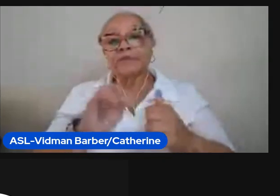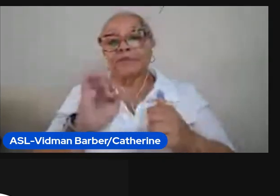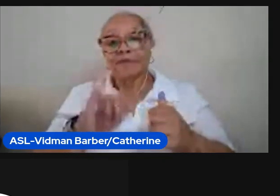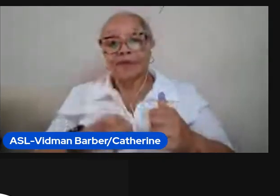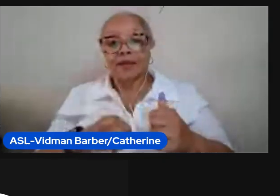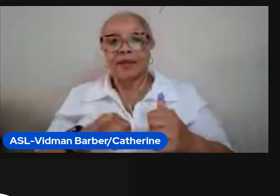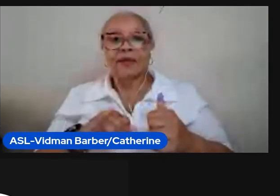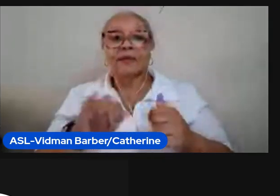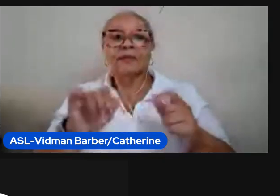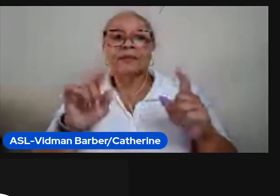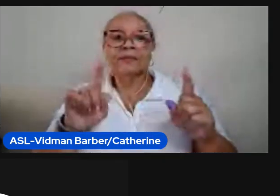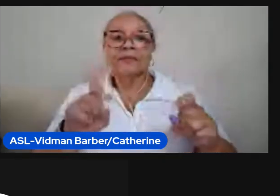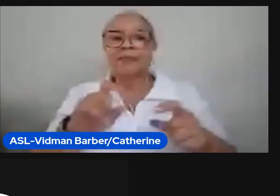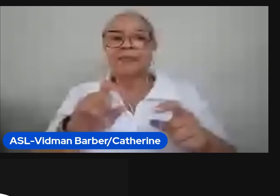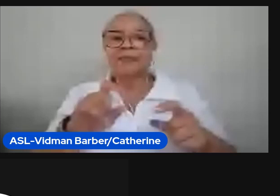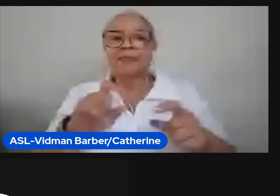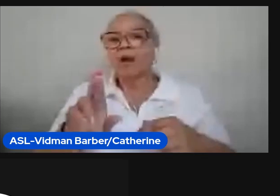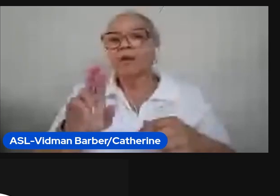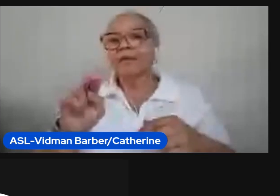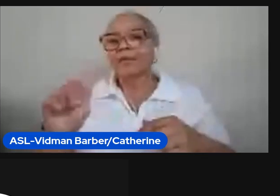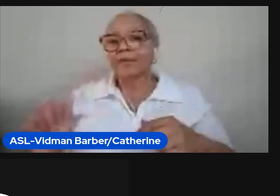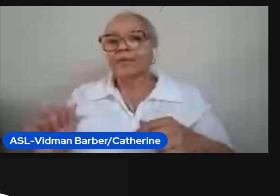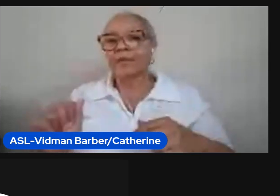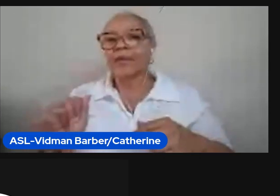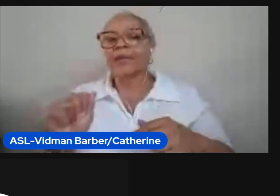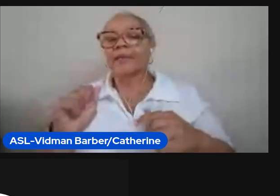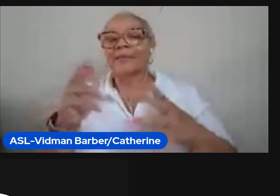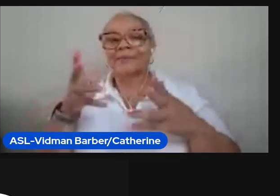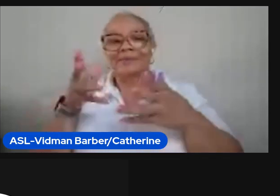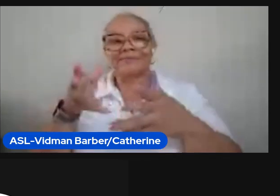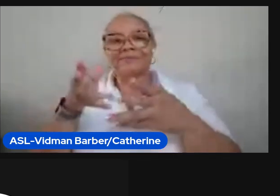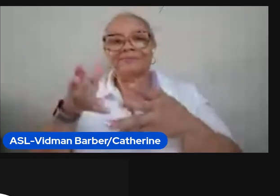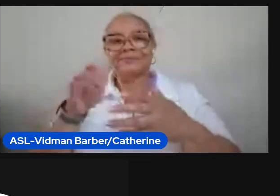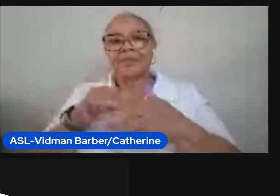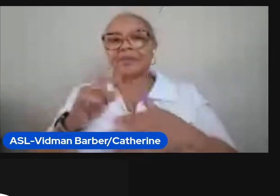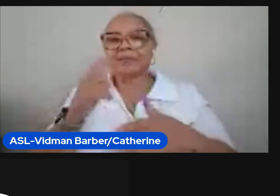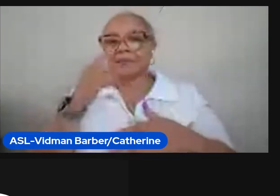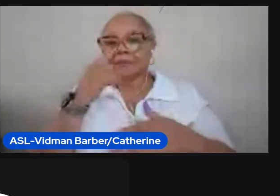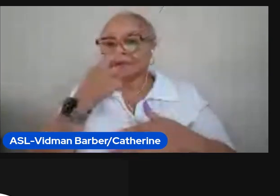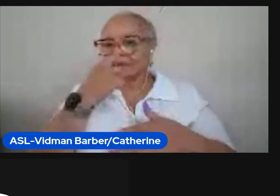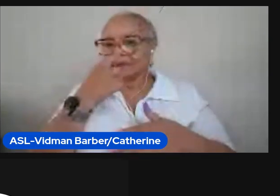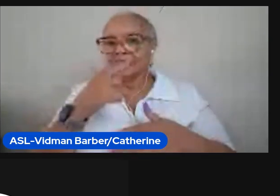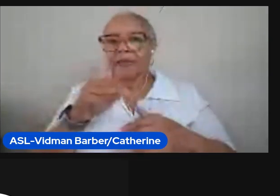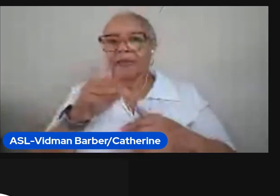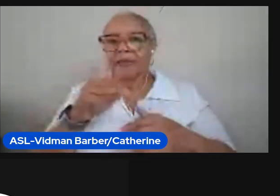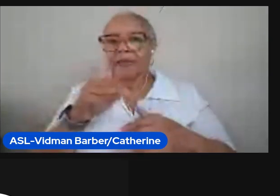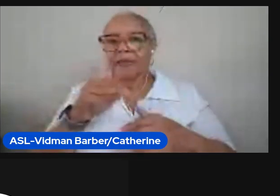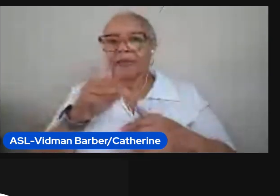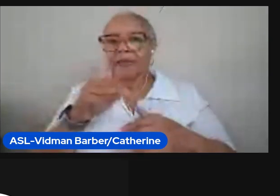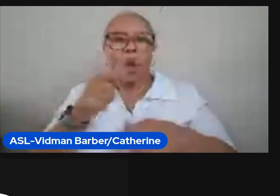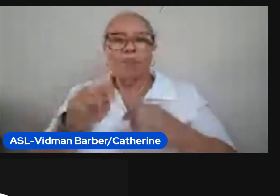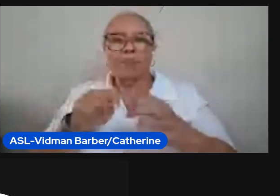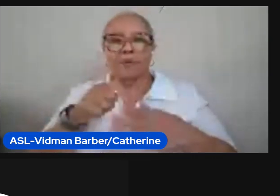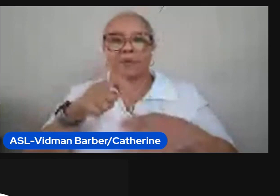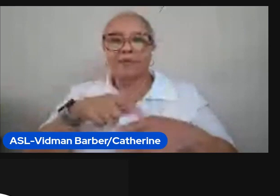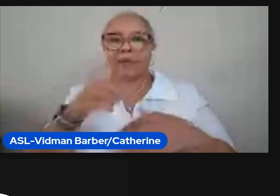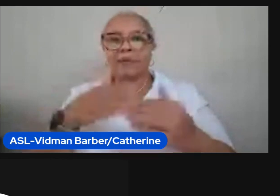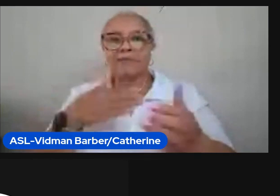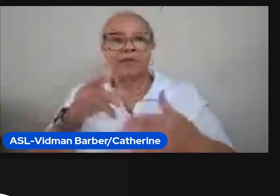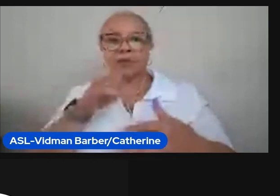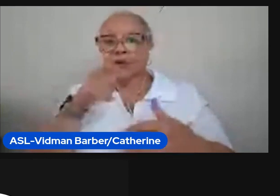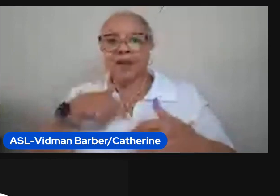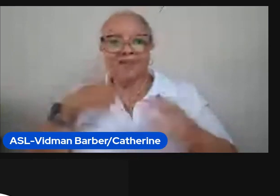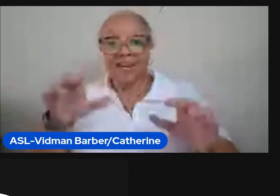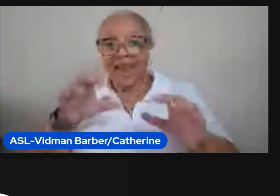the RNA fragments linger in your nasal cavity for a really long period of time. So even though you don't have an active infection, you don't